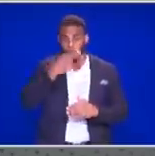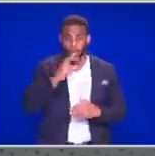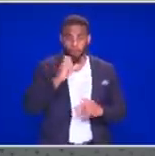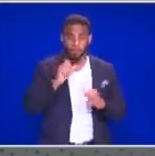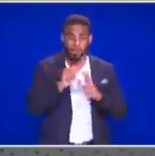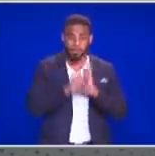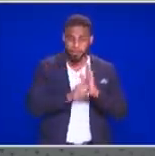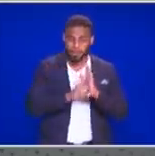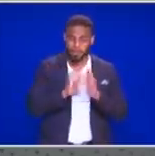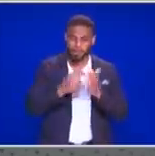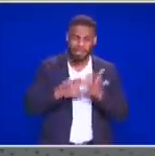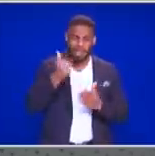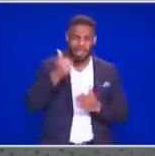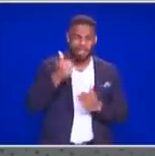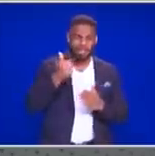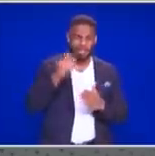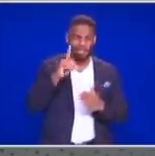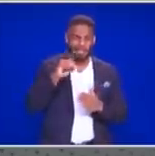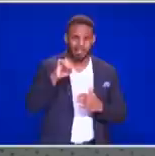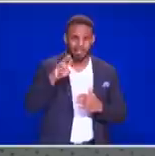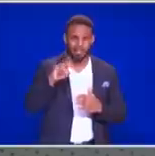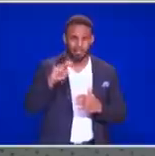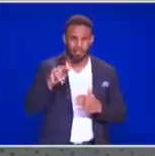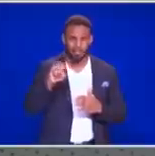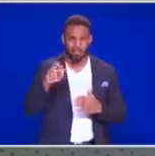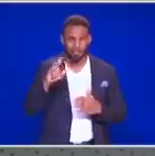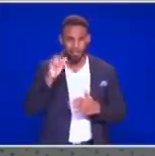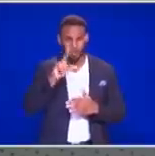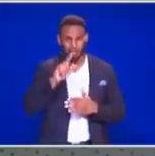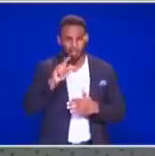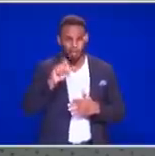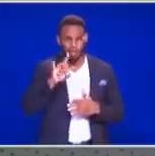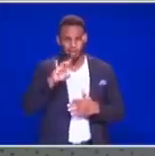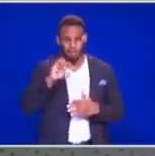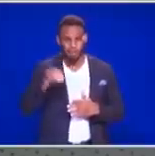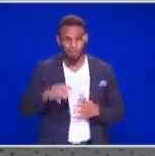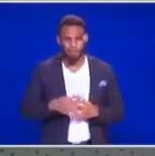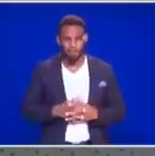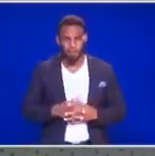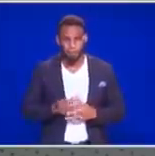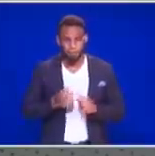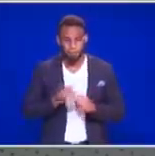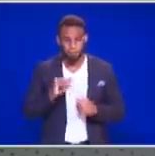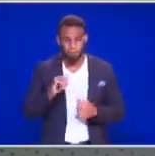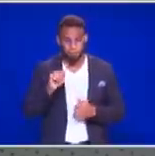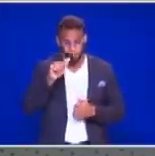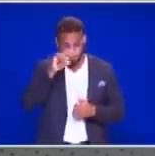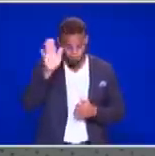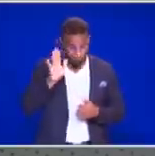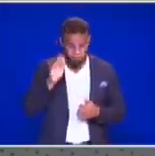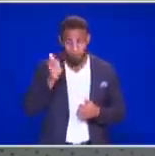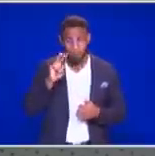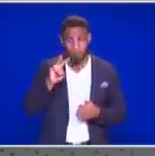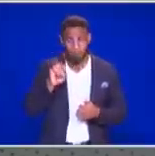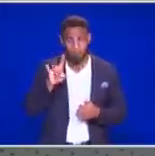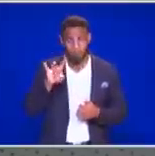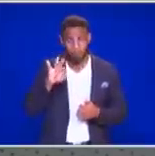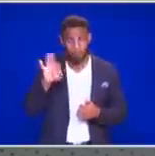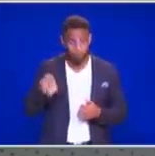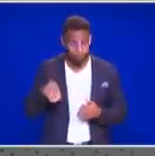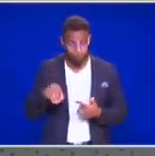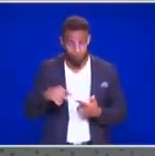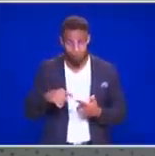was the state with the highest diffusion score at 21.8%, followed by Alaska at